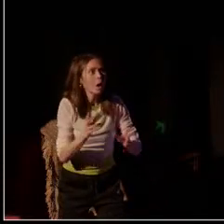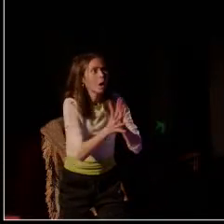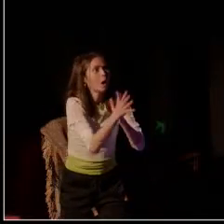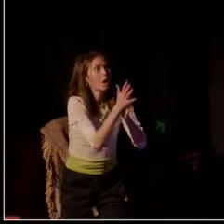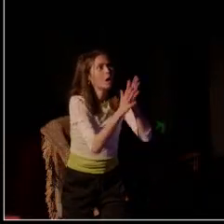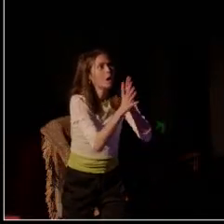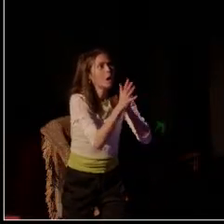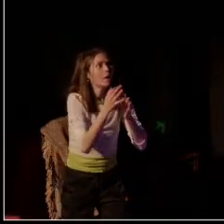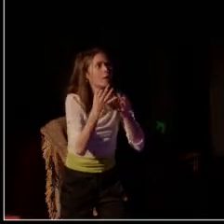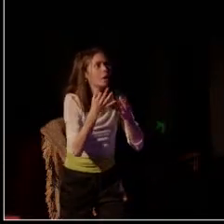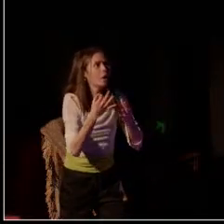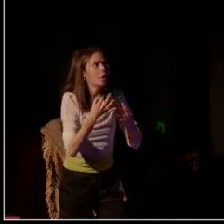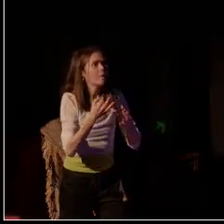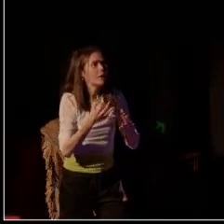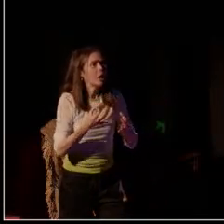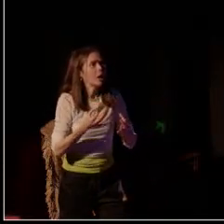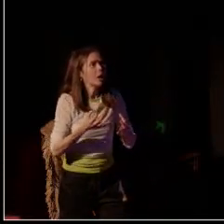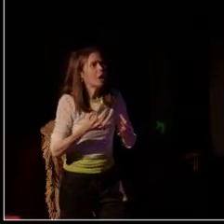until